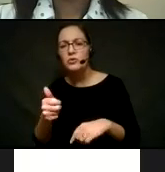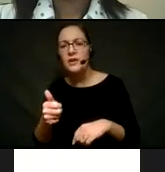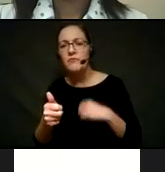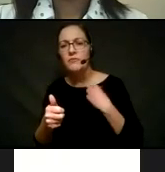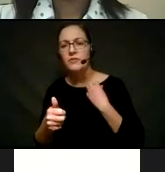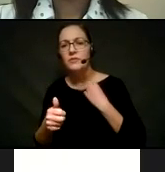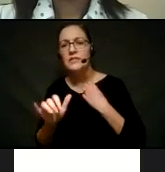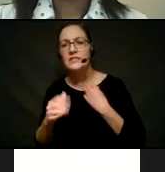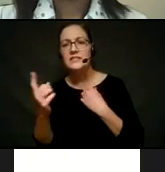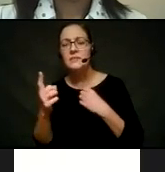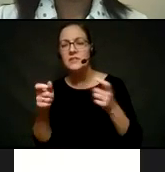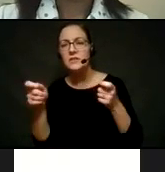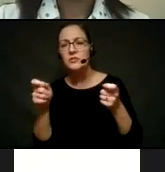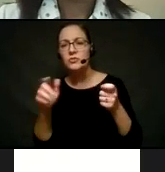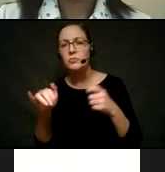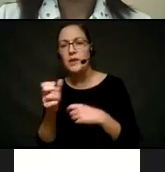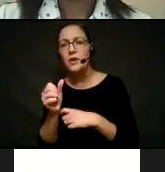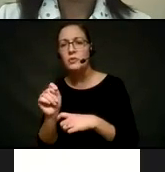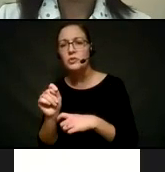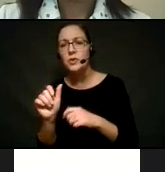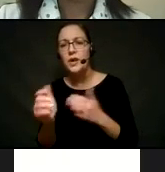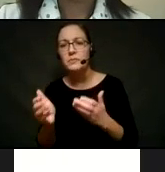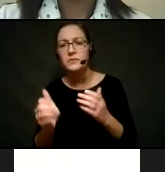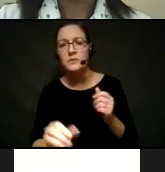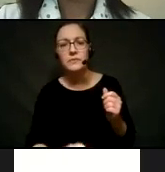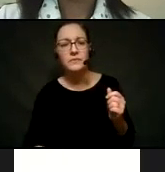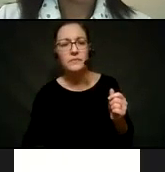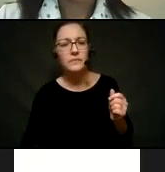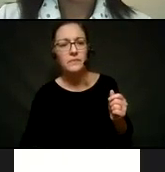unmute herself. Is that something that's being controlled by a host,